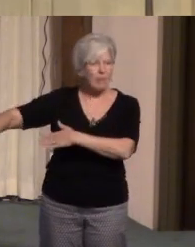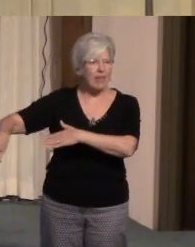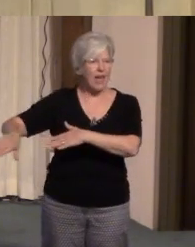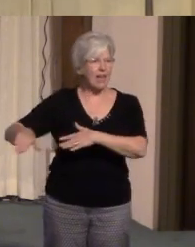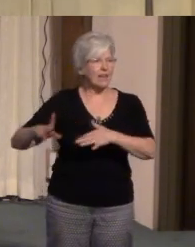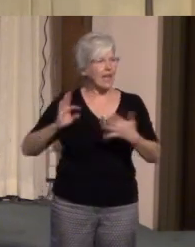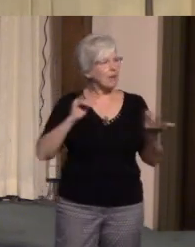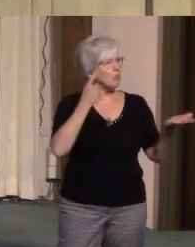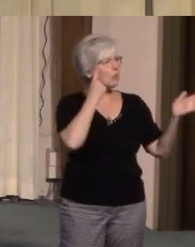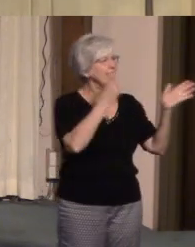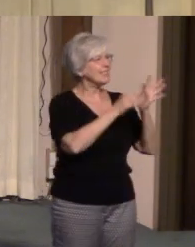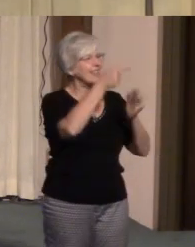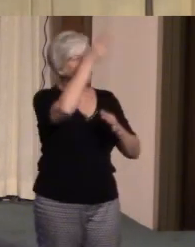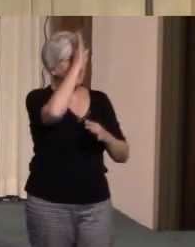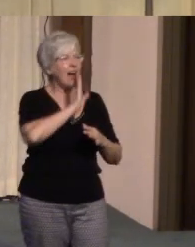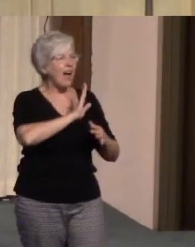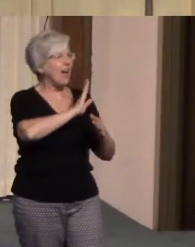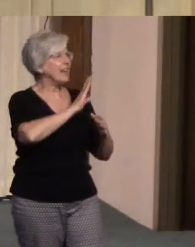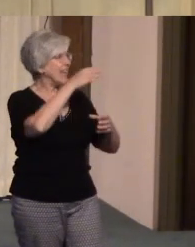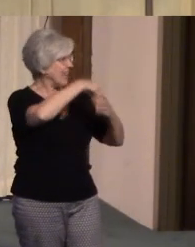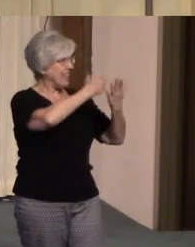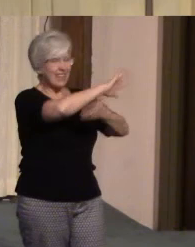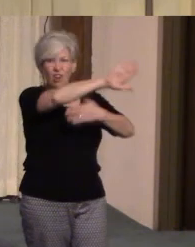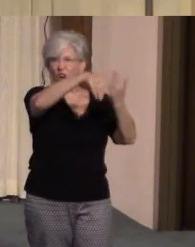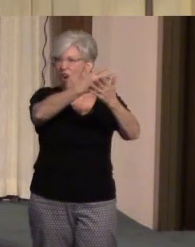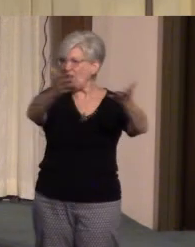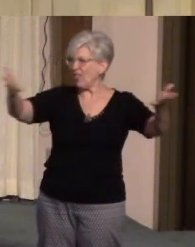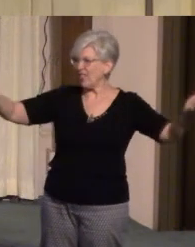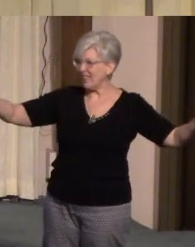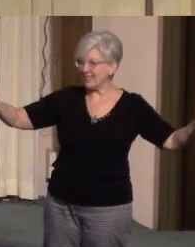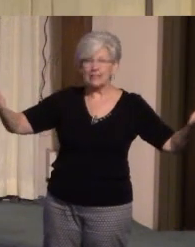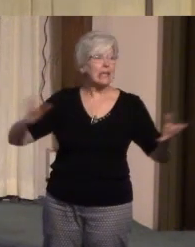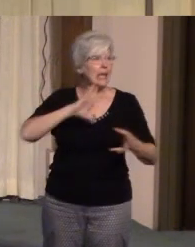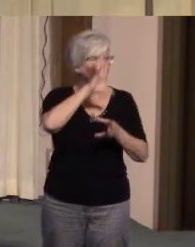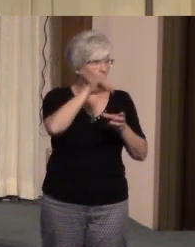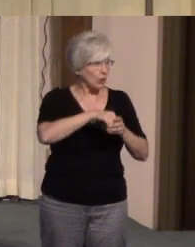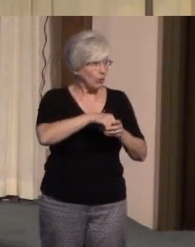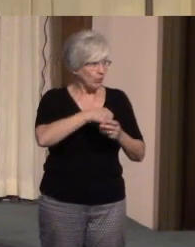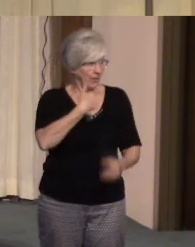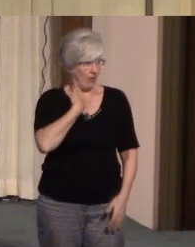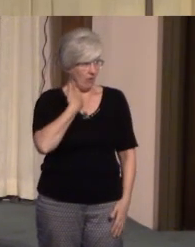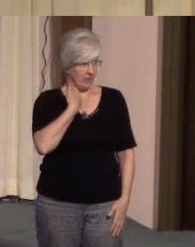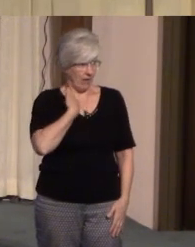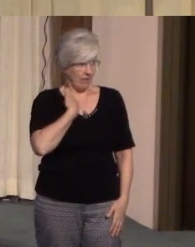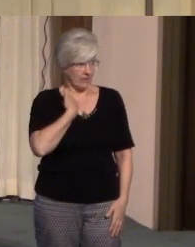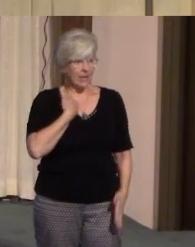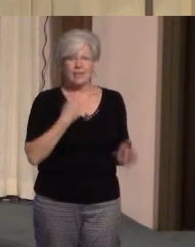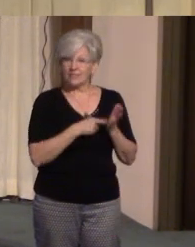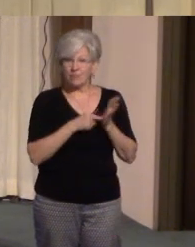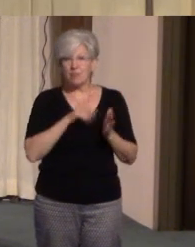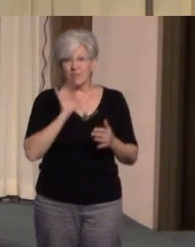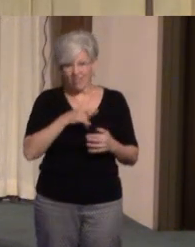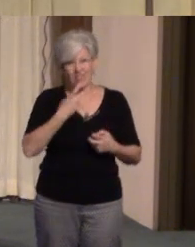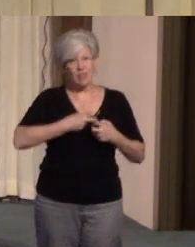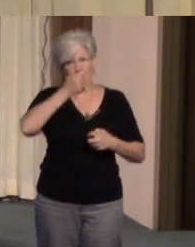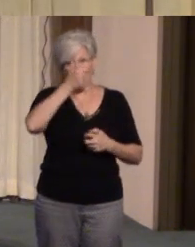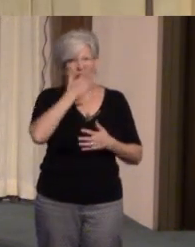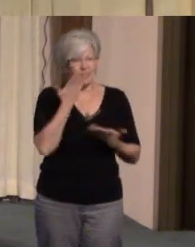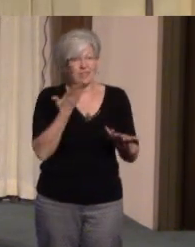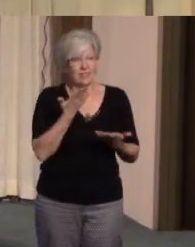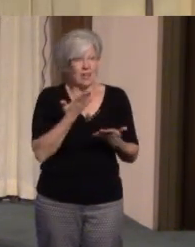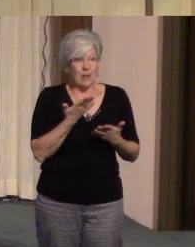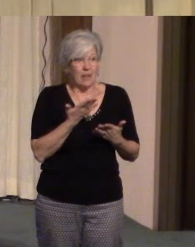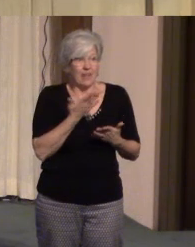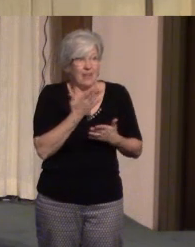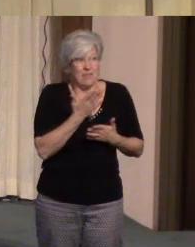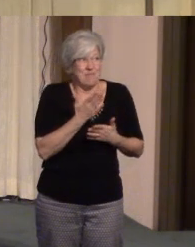all things, including our own selves, and sometimes that's the toughest place to see God is when you look in the mirror, and we understand the ramifications of that, we